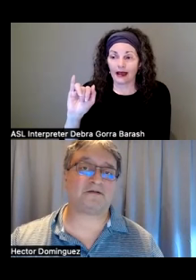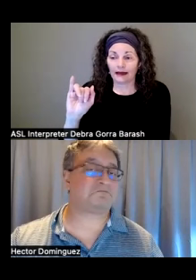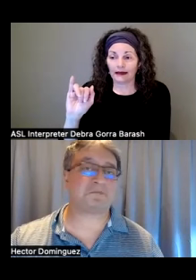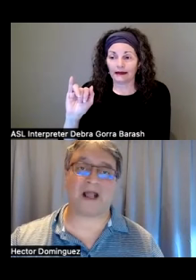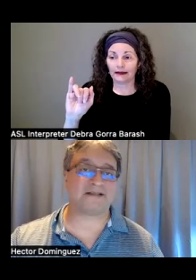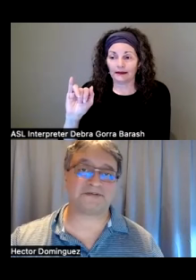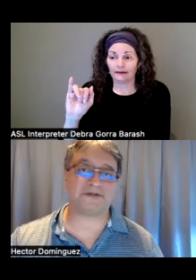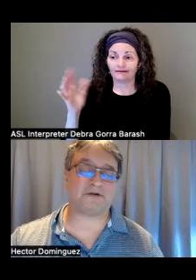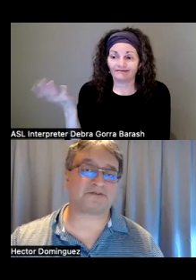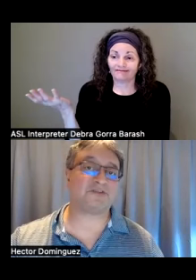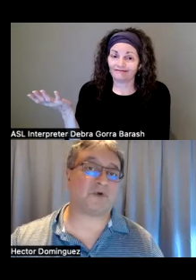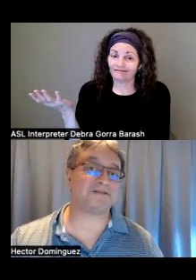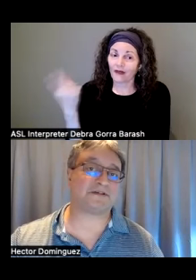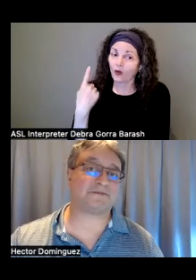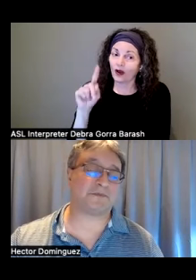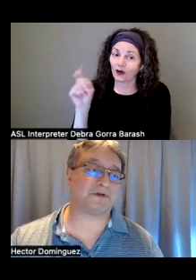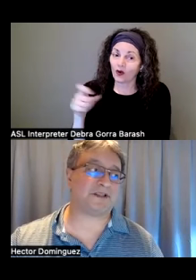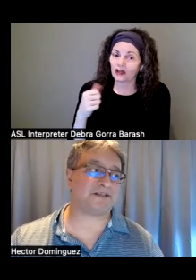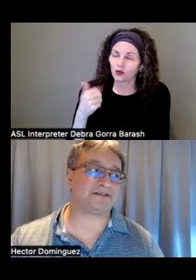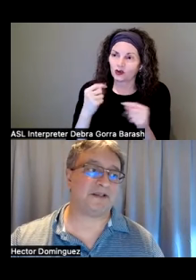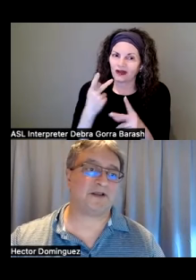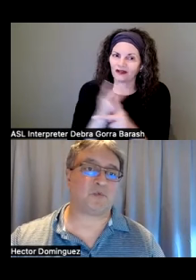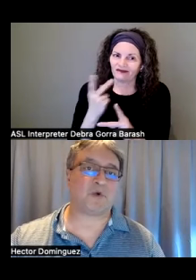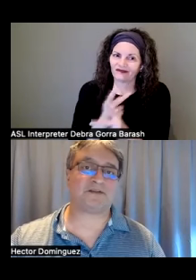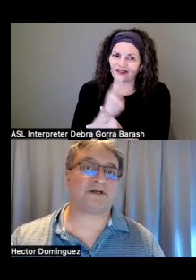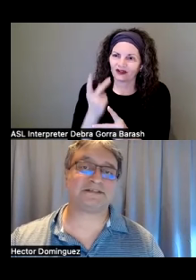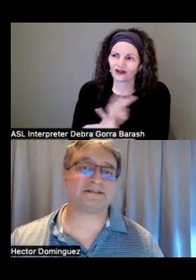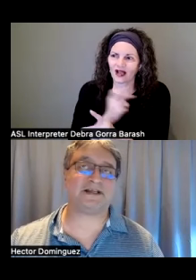are answering or trying to answer properly is